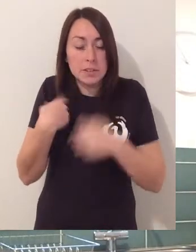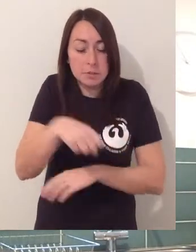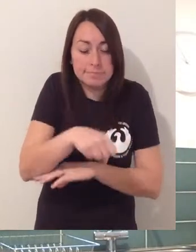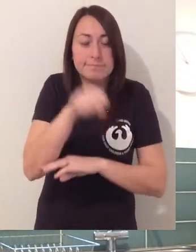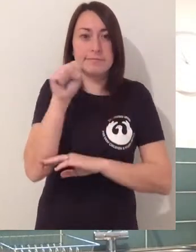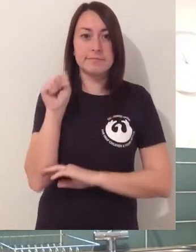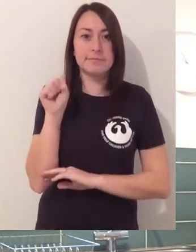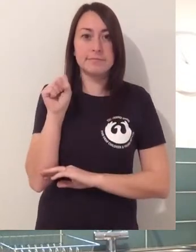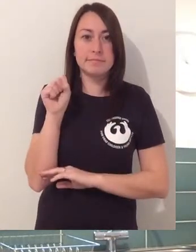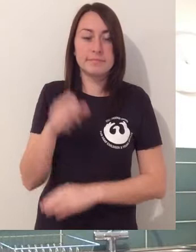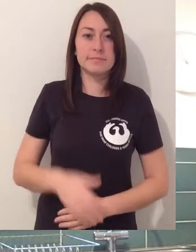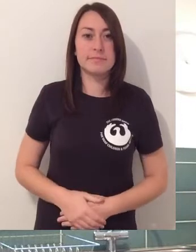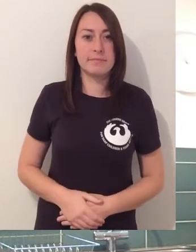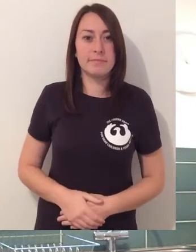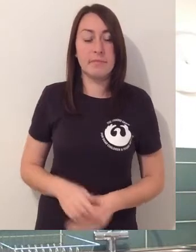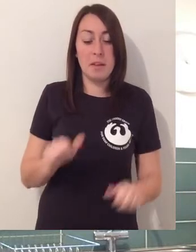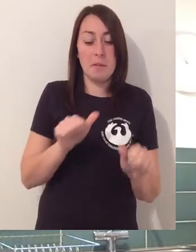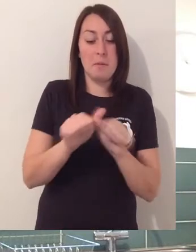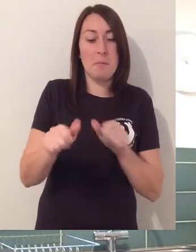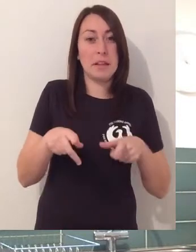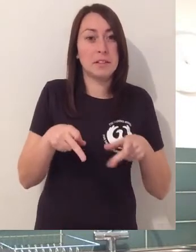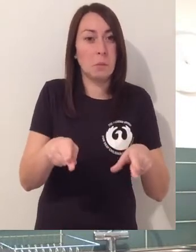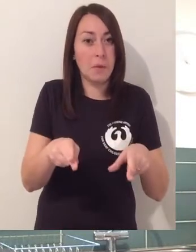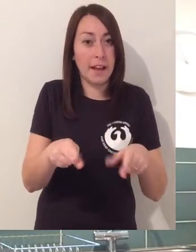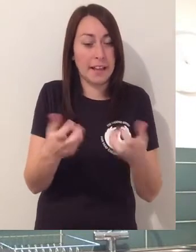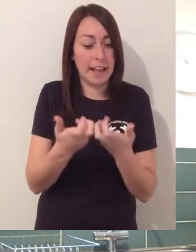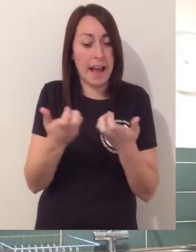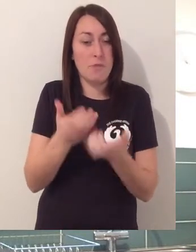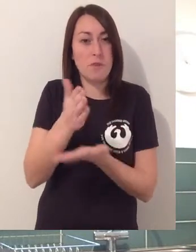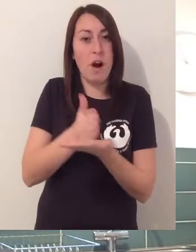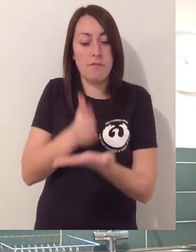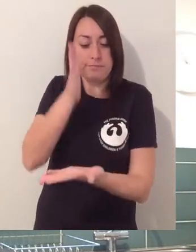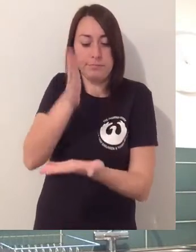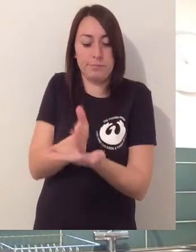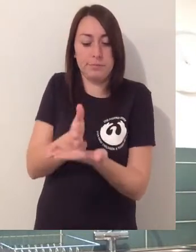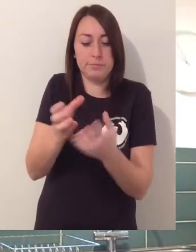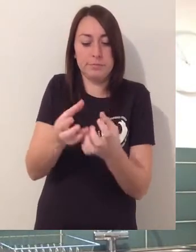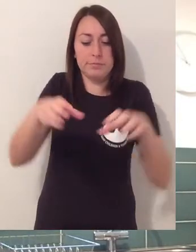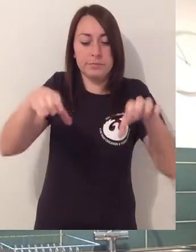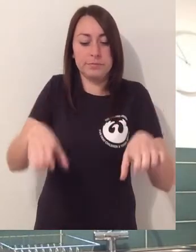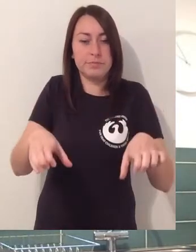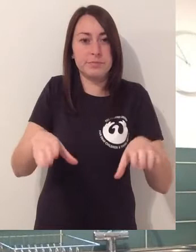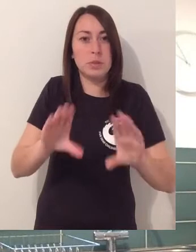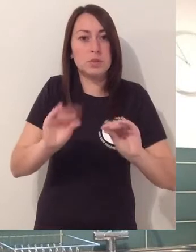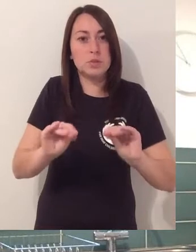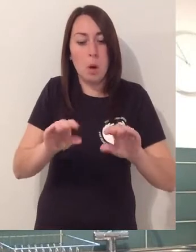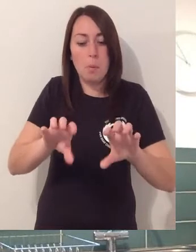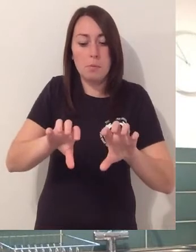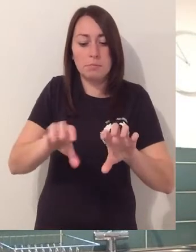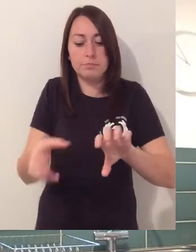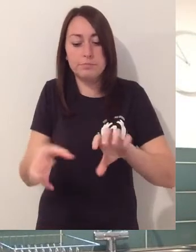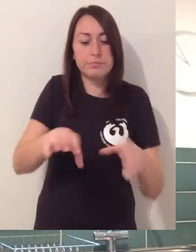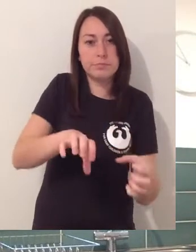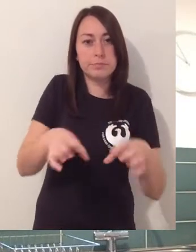at the moment is to chop it straight in half, so then that stops it wobbling around on your board. We're going to want to chop these fairly